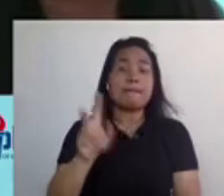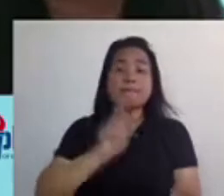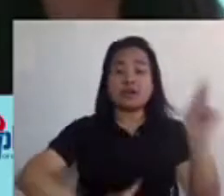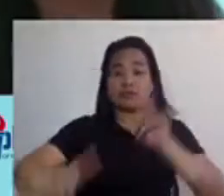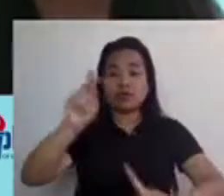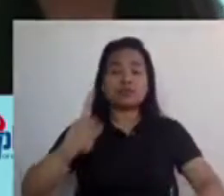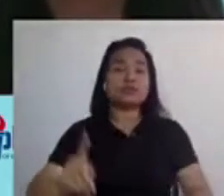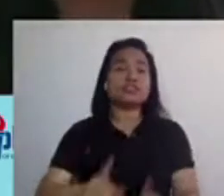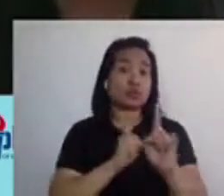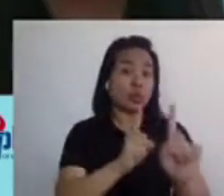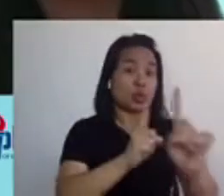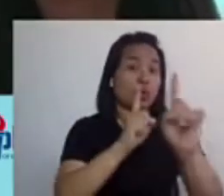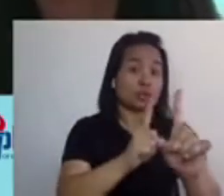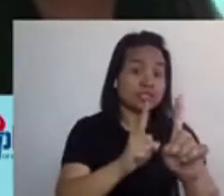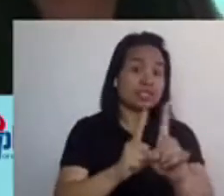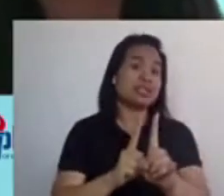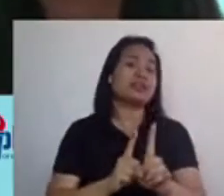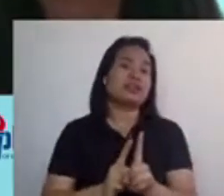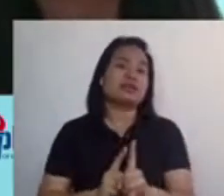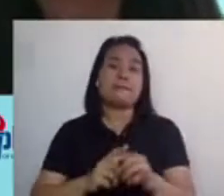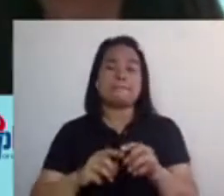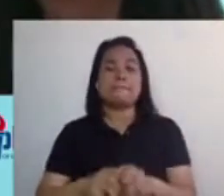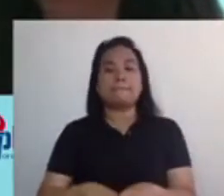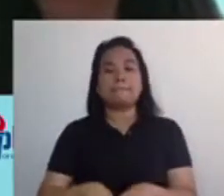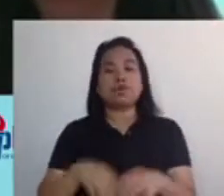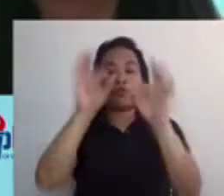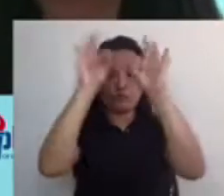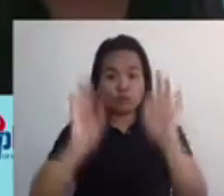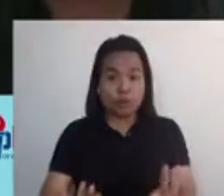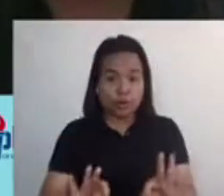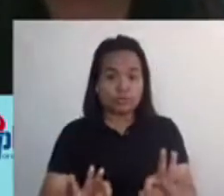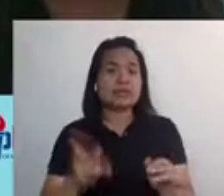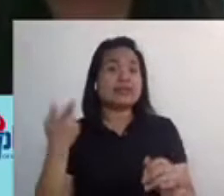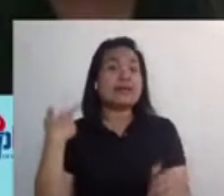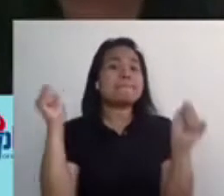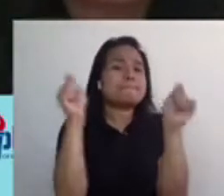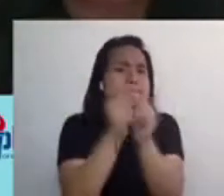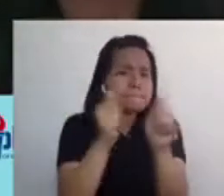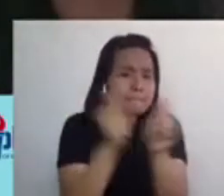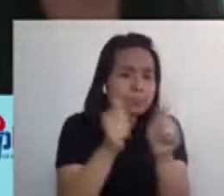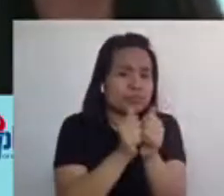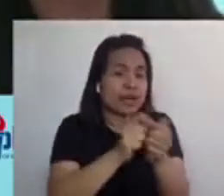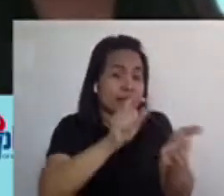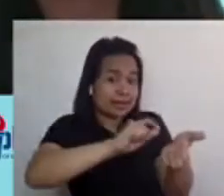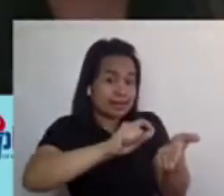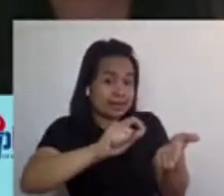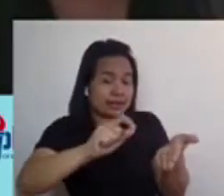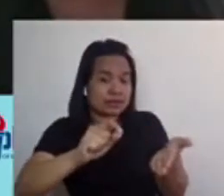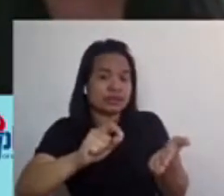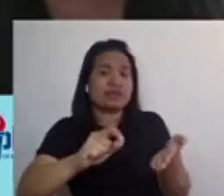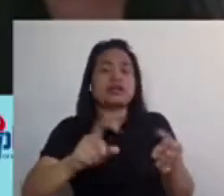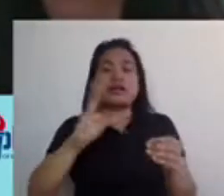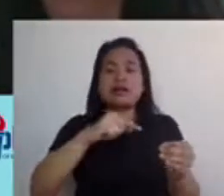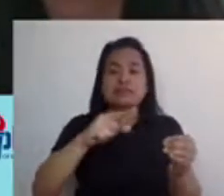with remarks in terms of upholding the dignity of teaching. Specifically, that